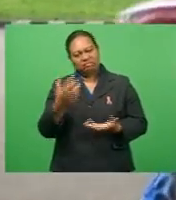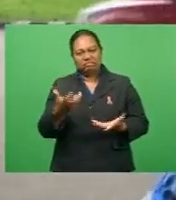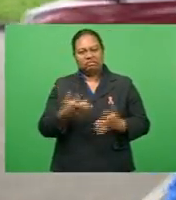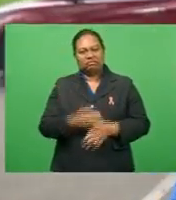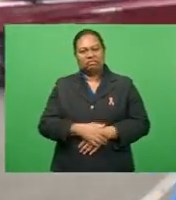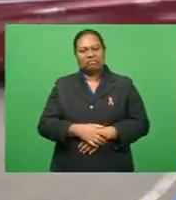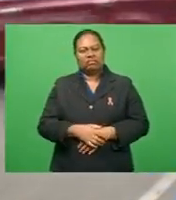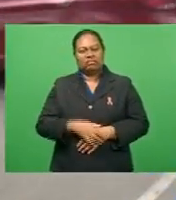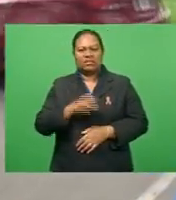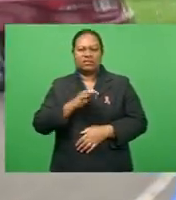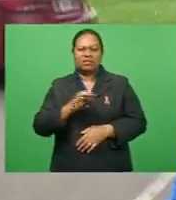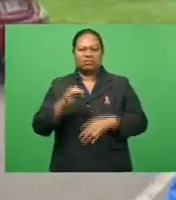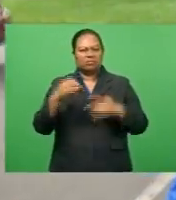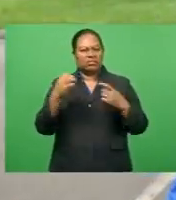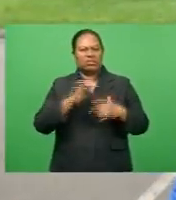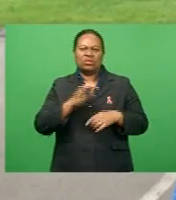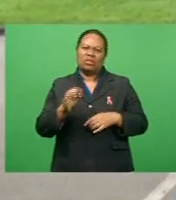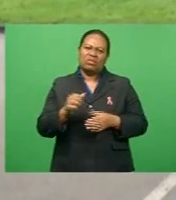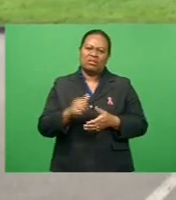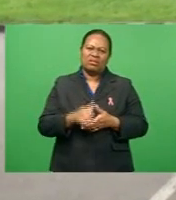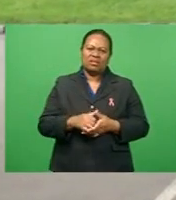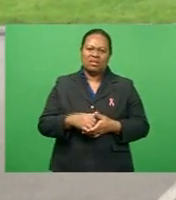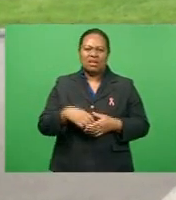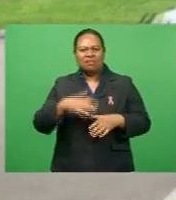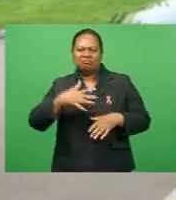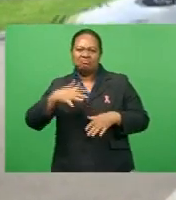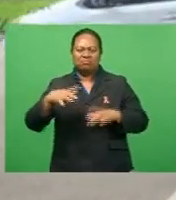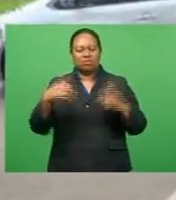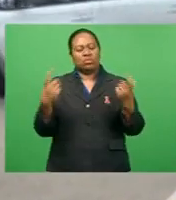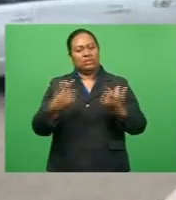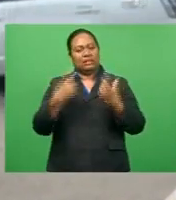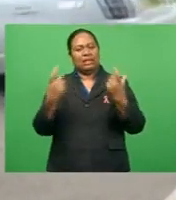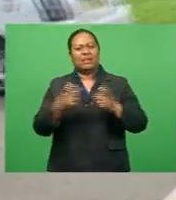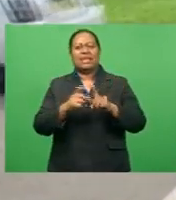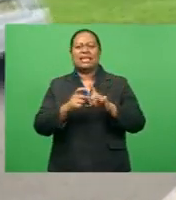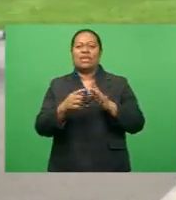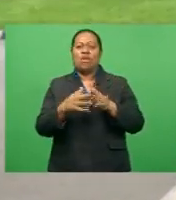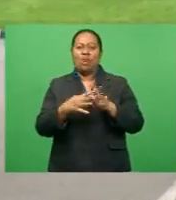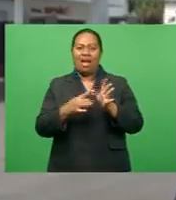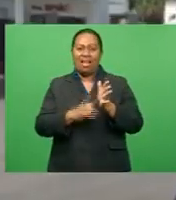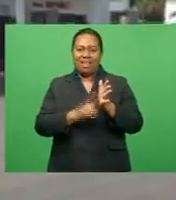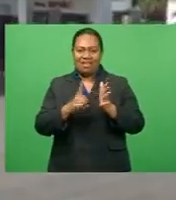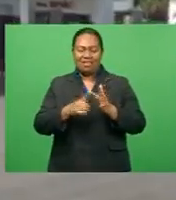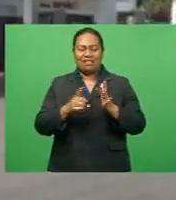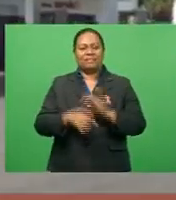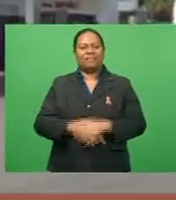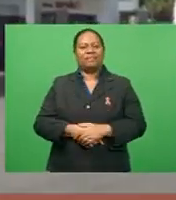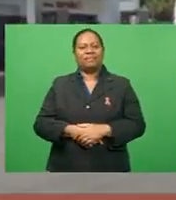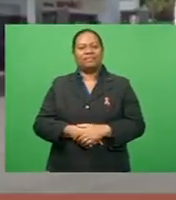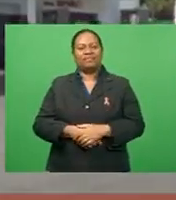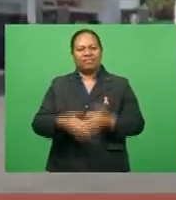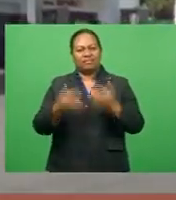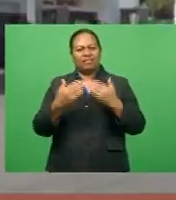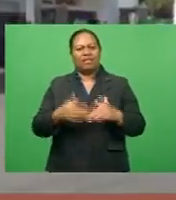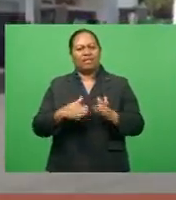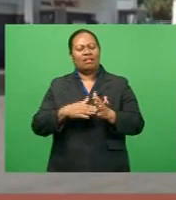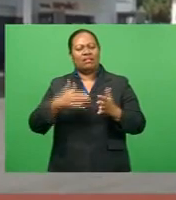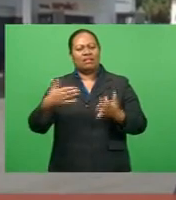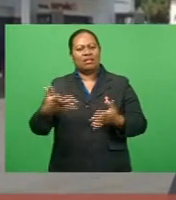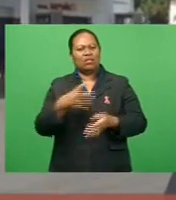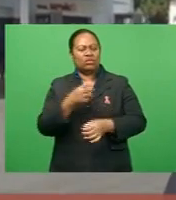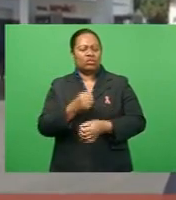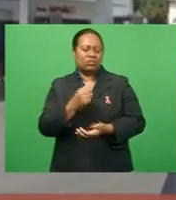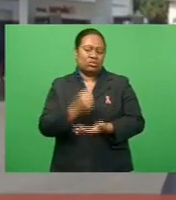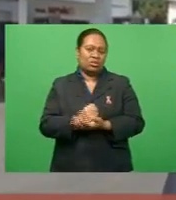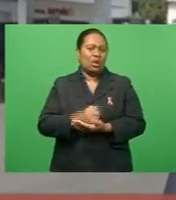reasonable to celebrate it with fireworks to give a little bit cheer up to all the people around it. As we are facing global issue, one of the